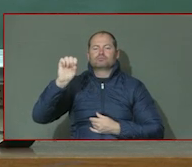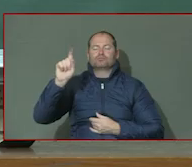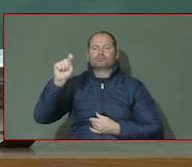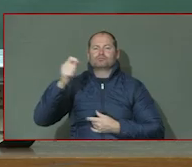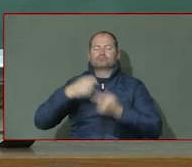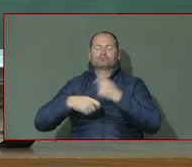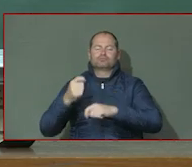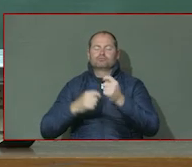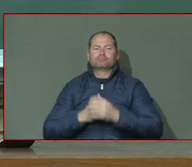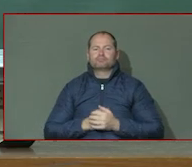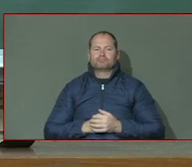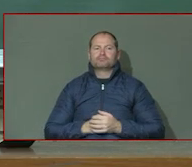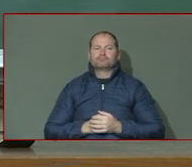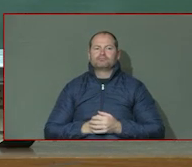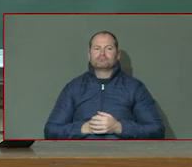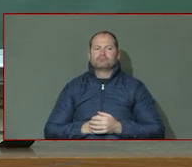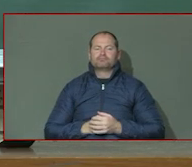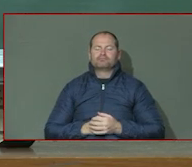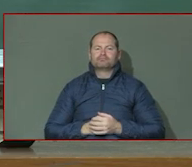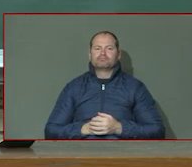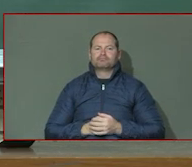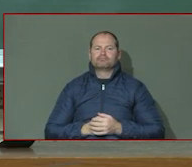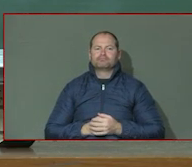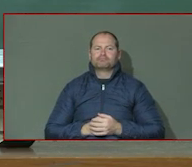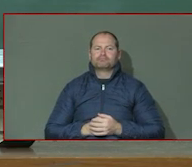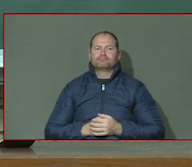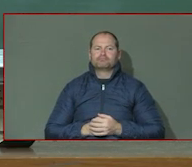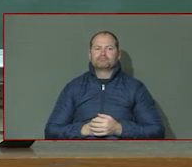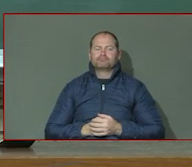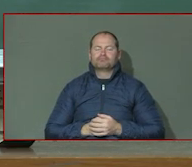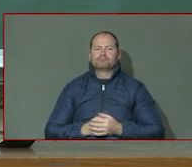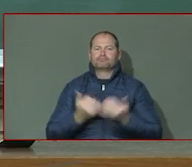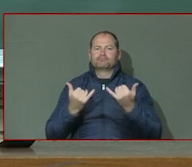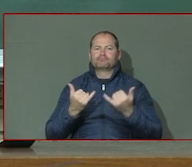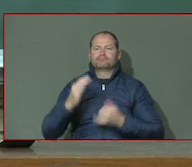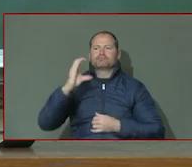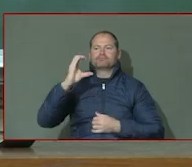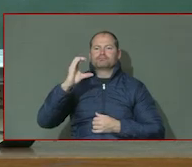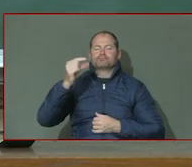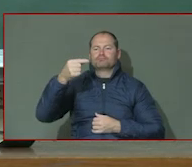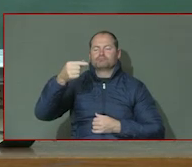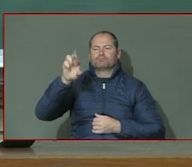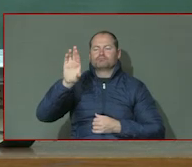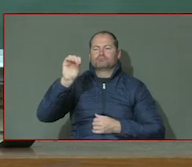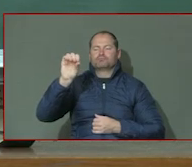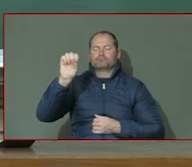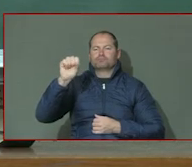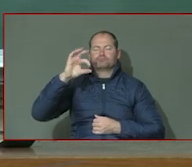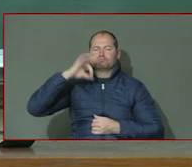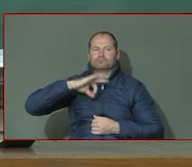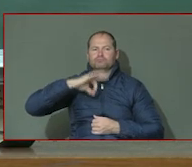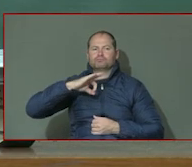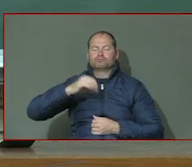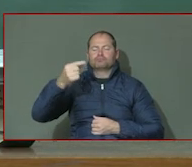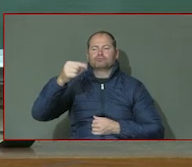our gross profit is 4.3 million. They don't give us the cost of sales, they give us the sales and the